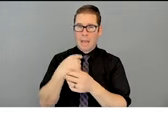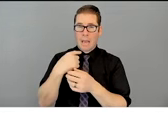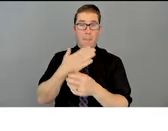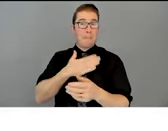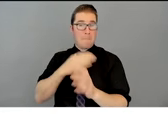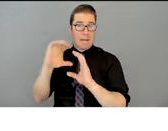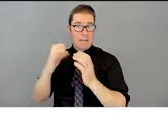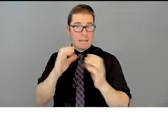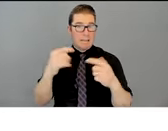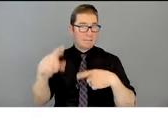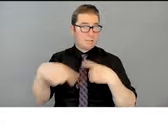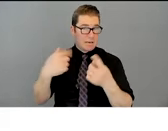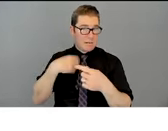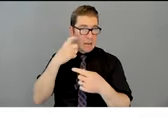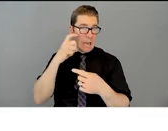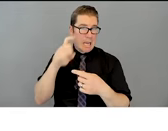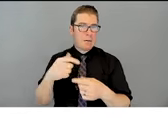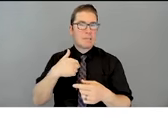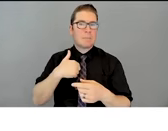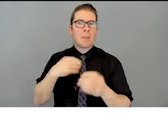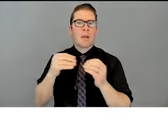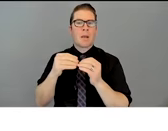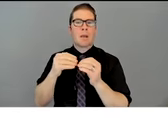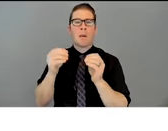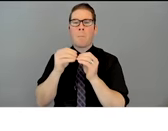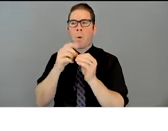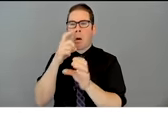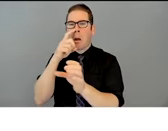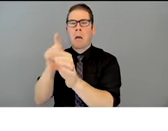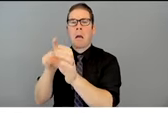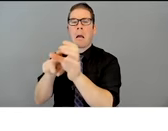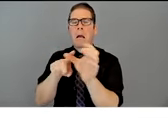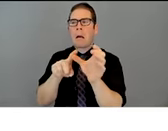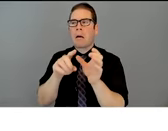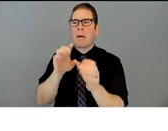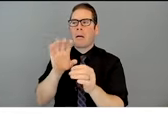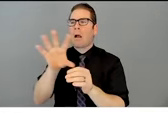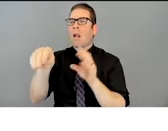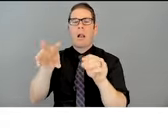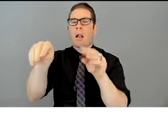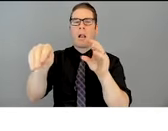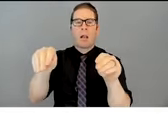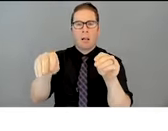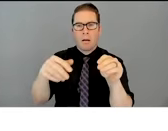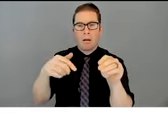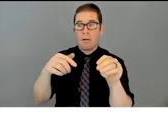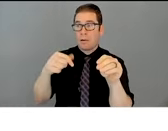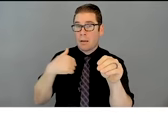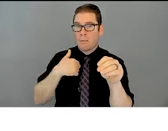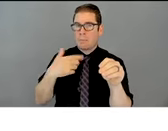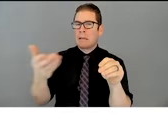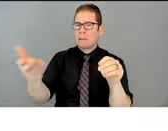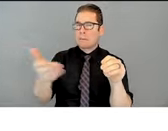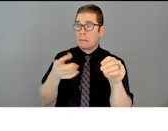classes, inviting students to move. I never used to do that. If they wanted to sit in the back, I let them sit in the back.